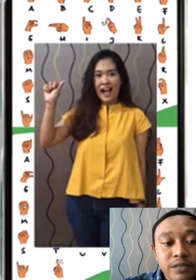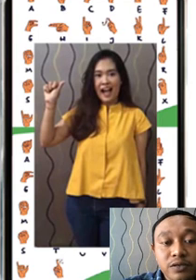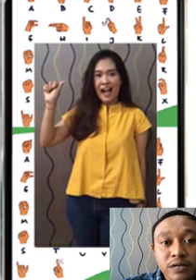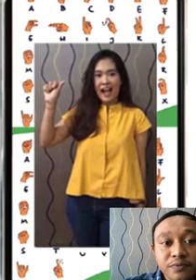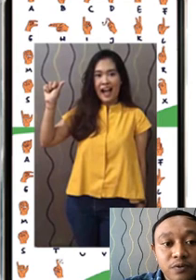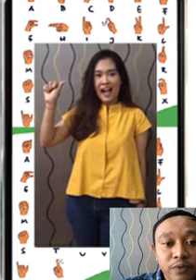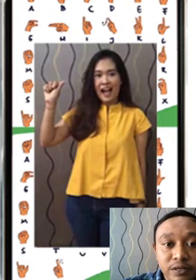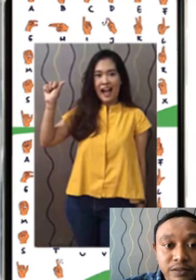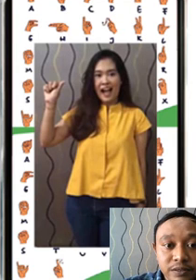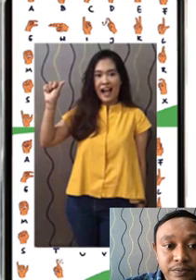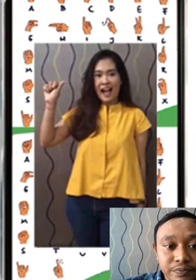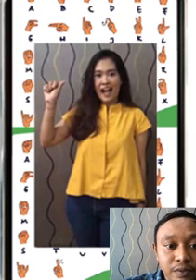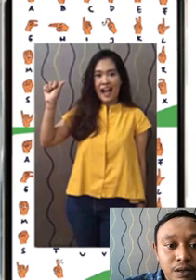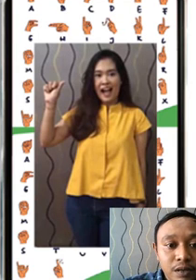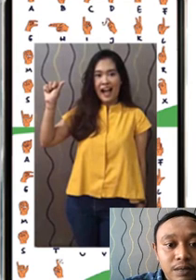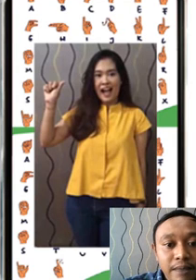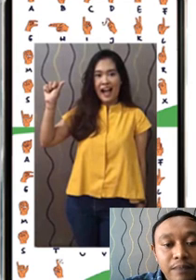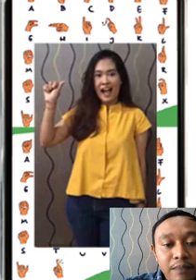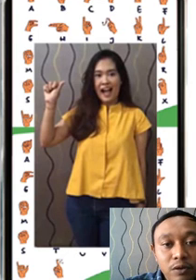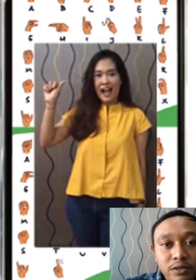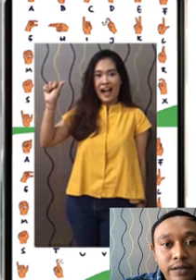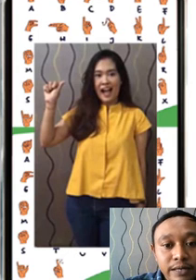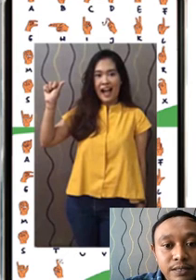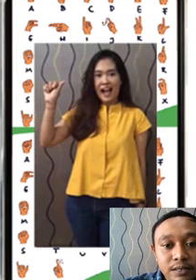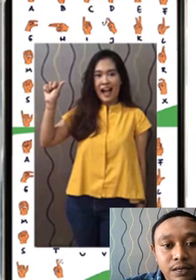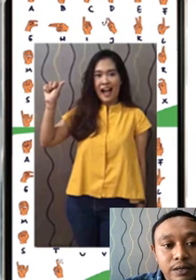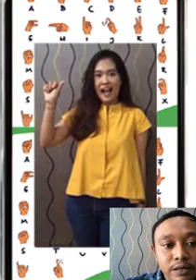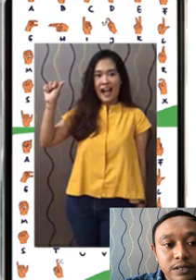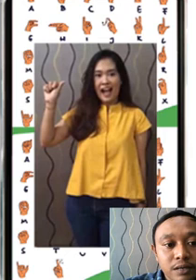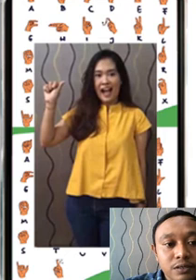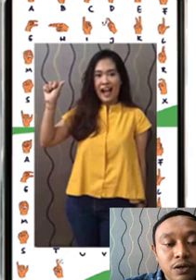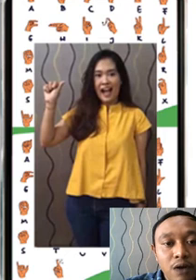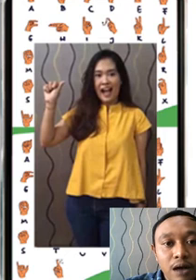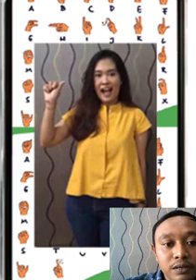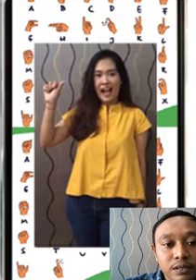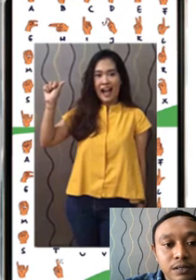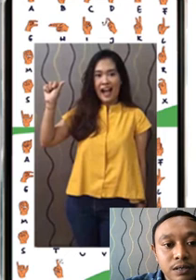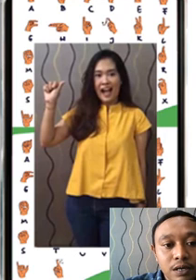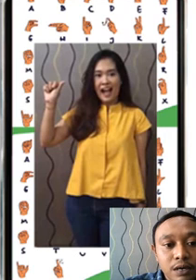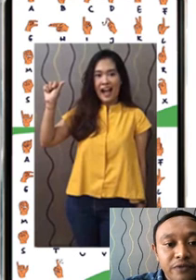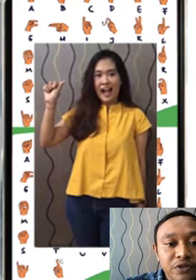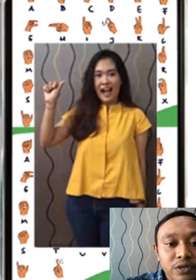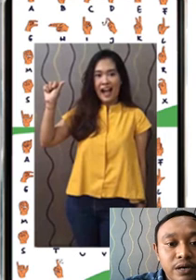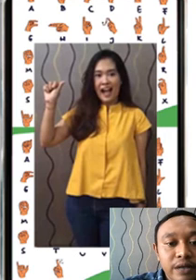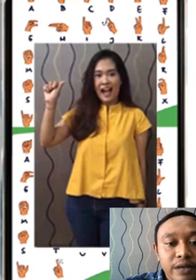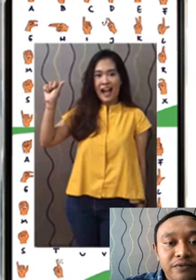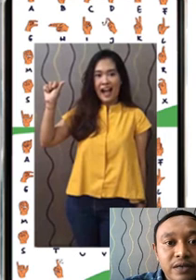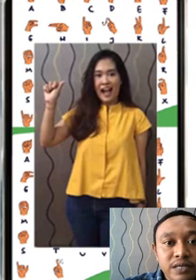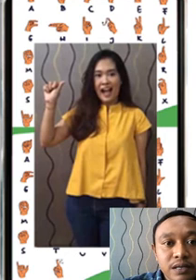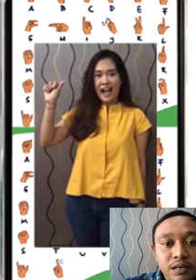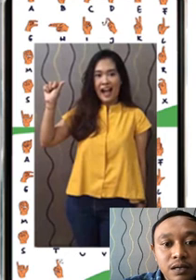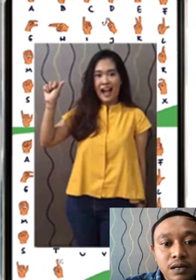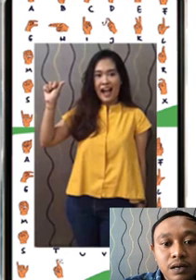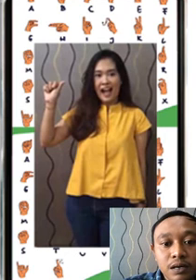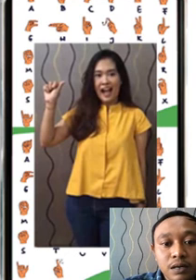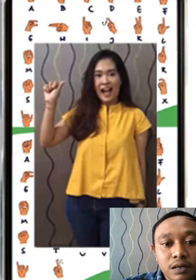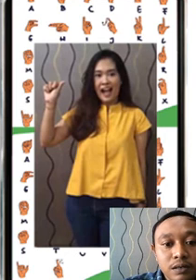been successful built. The black box test results show all the feature and